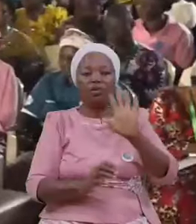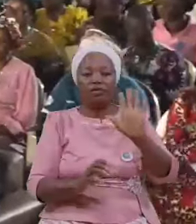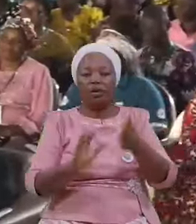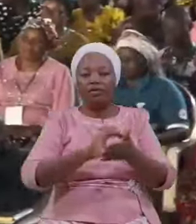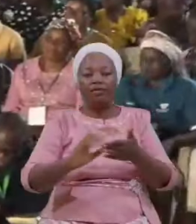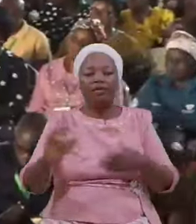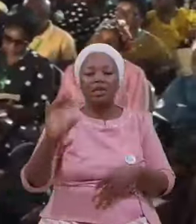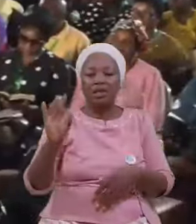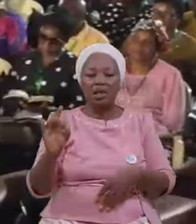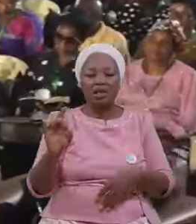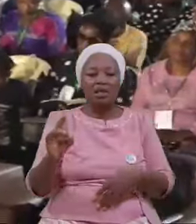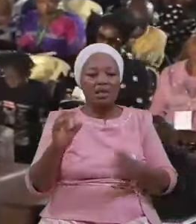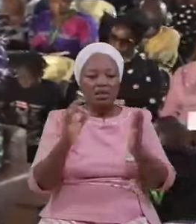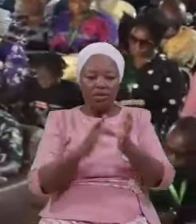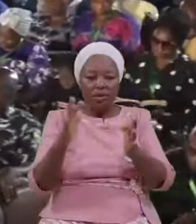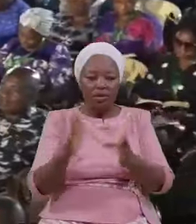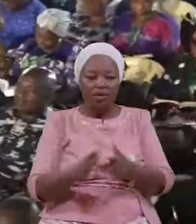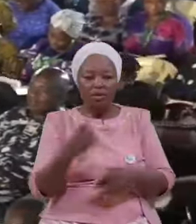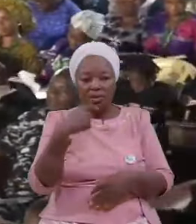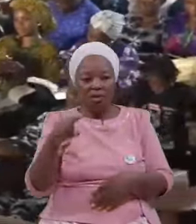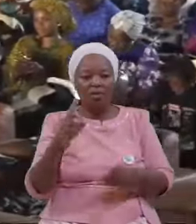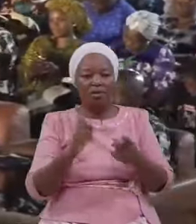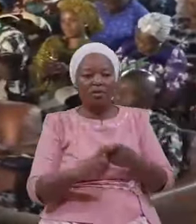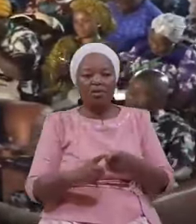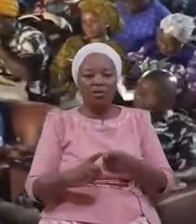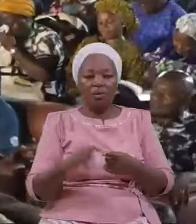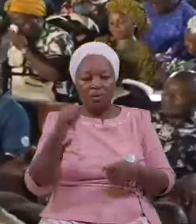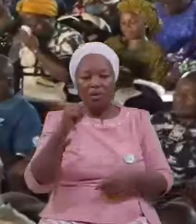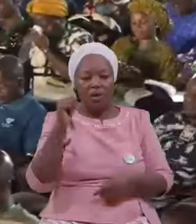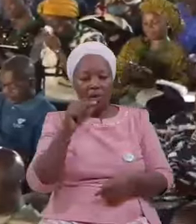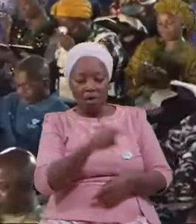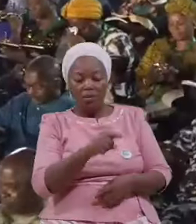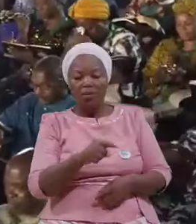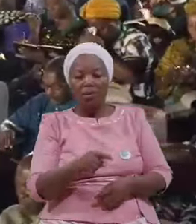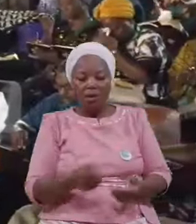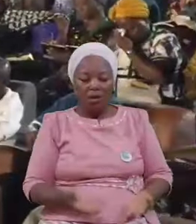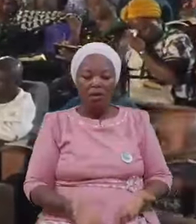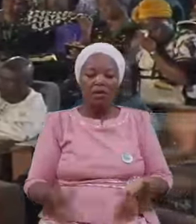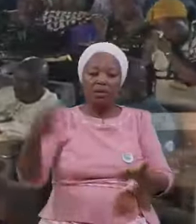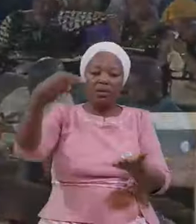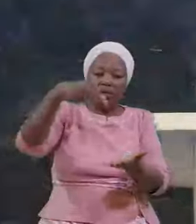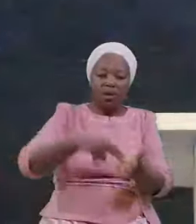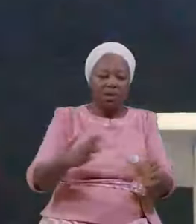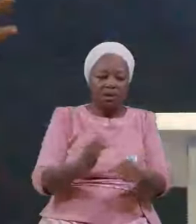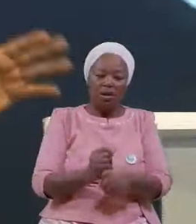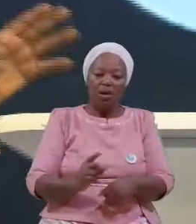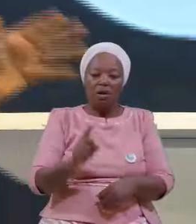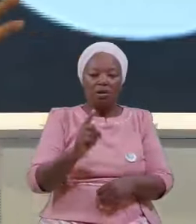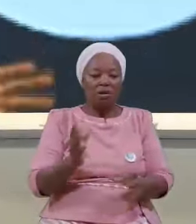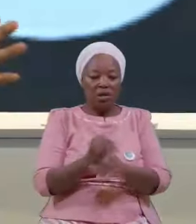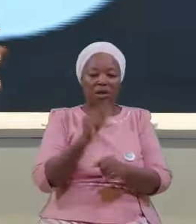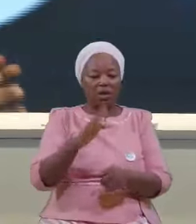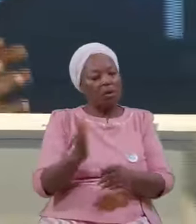Jesus saith unto him, Rise, take up thy bed and walk. That's